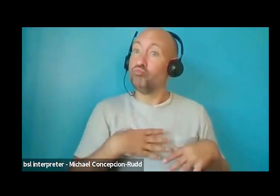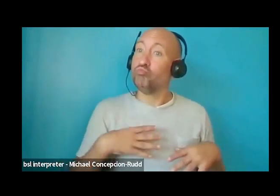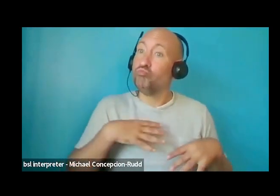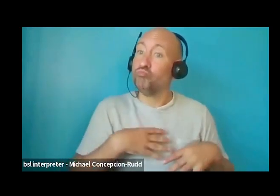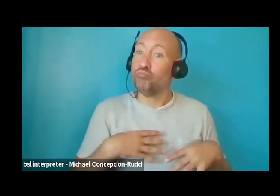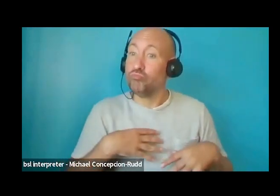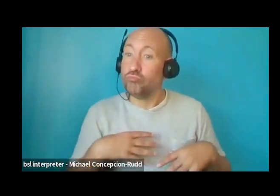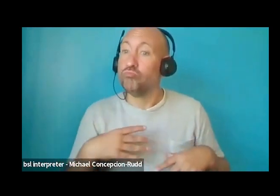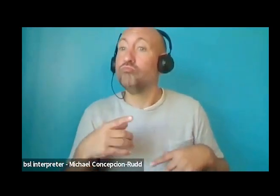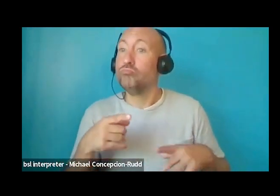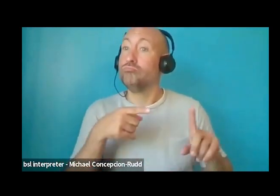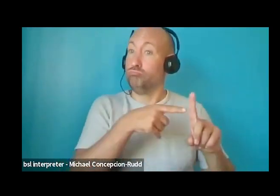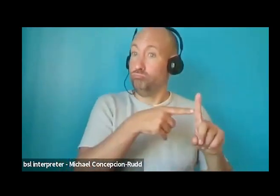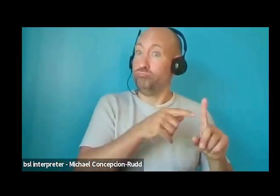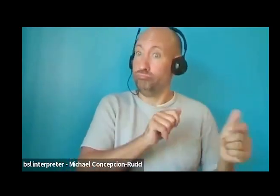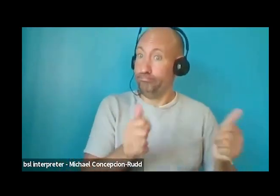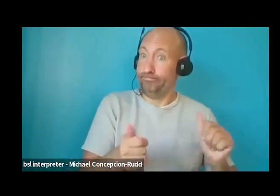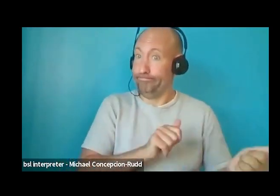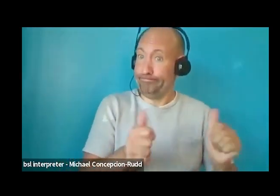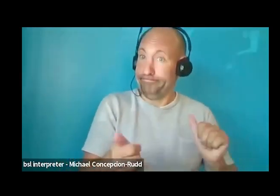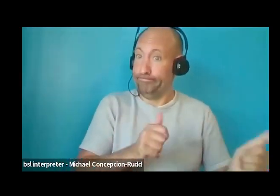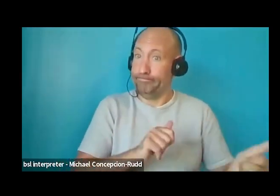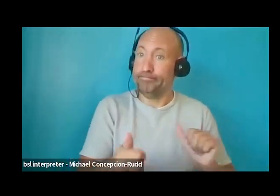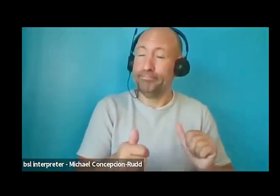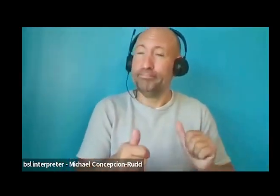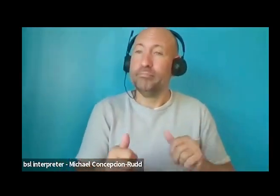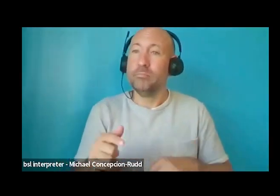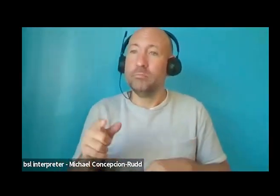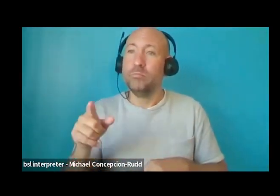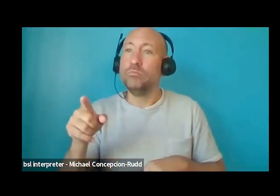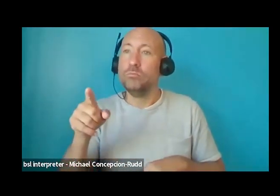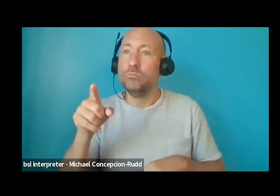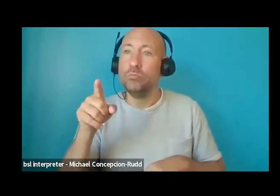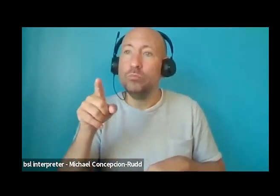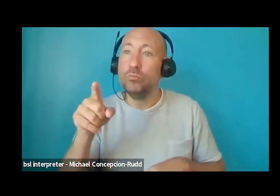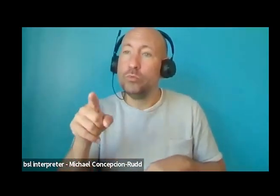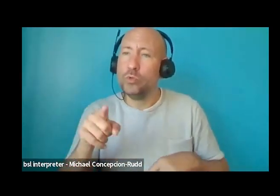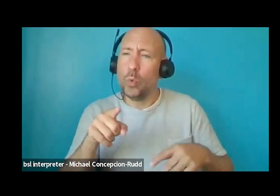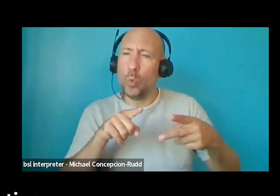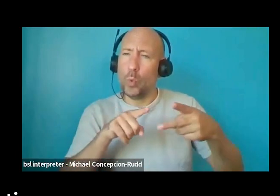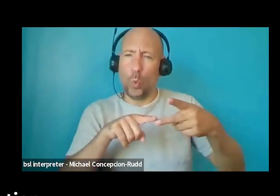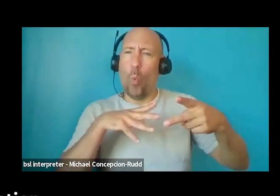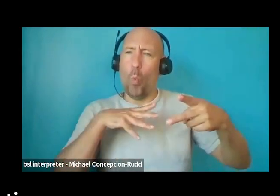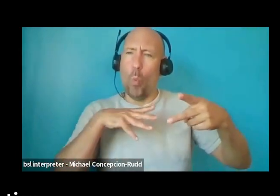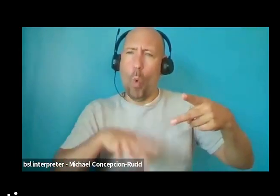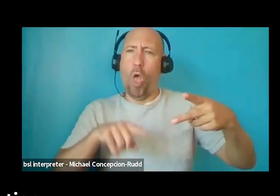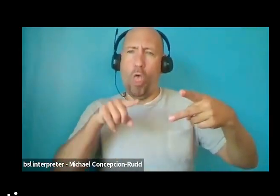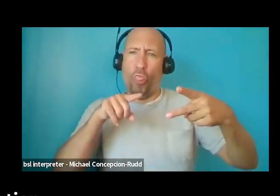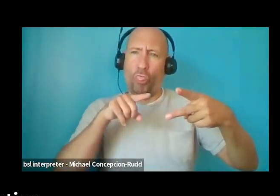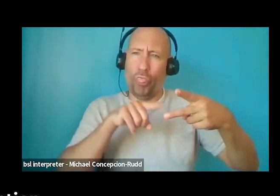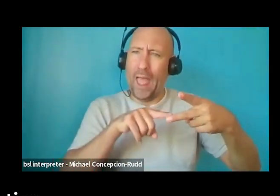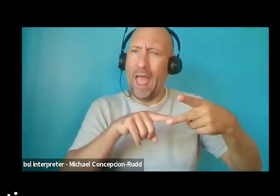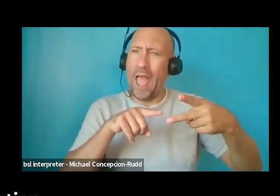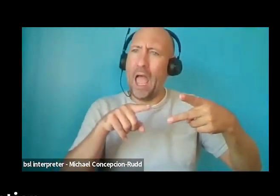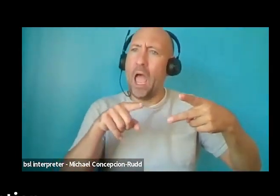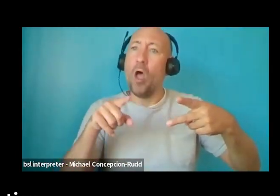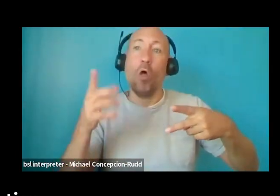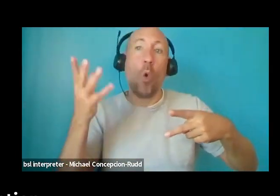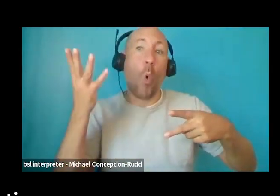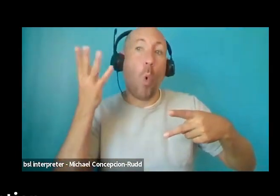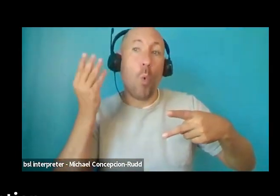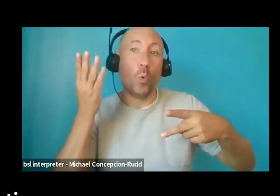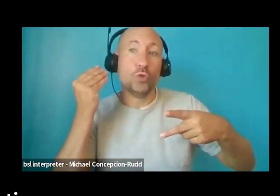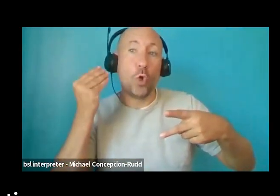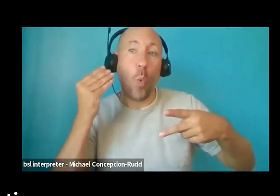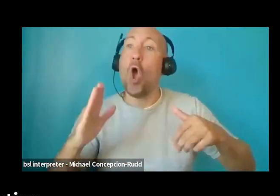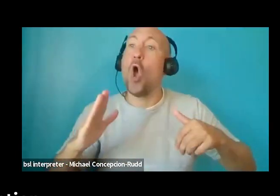And if you don't want to hear both the original audio and the language channel you have tuned into, you can untick the